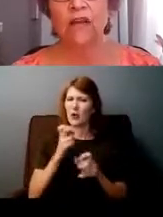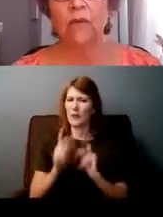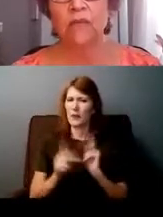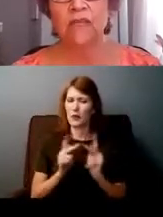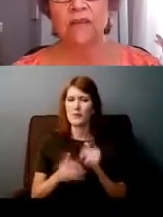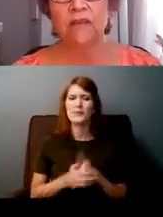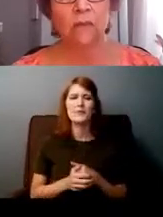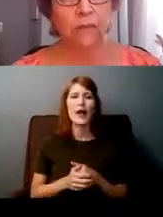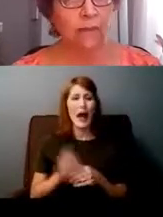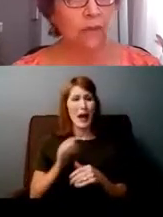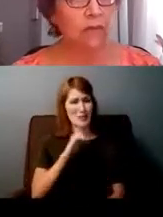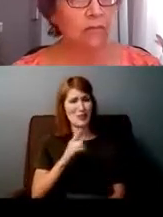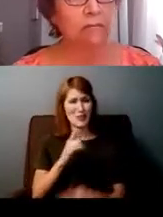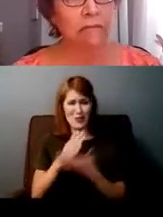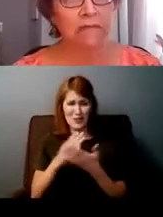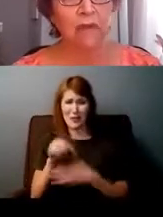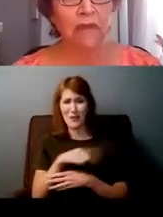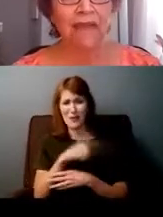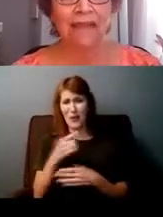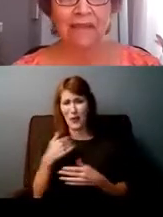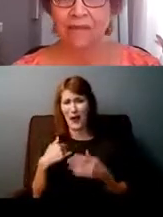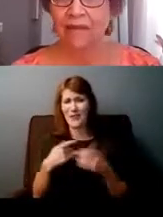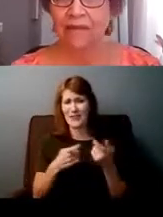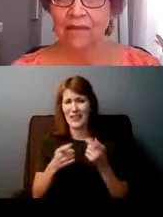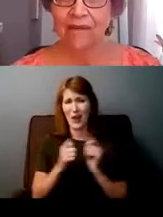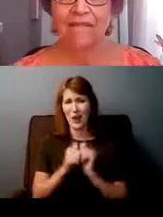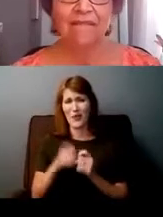have dealt with difficult people